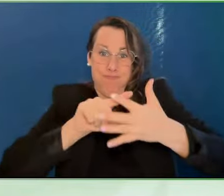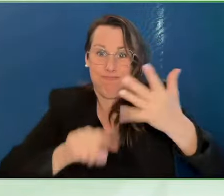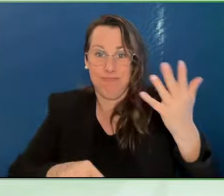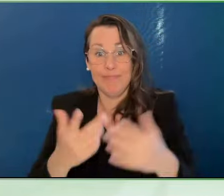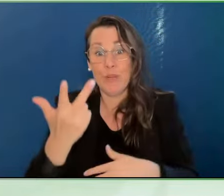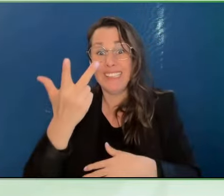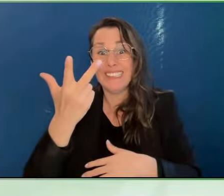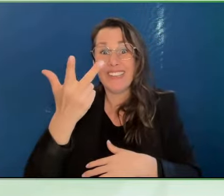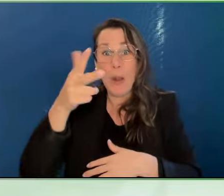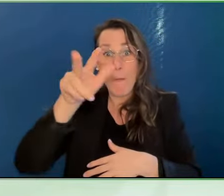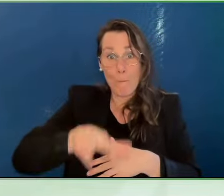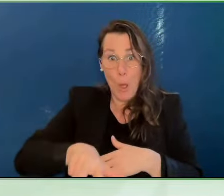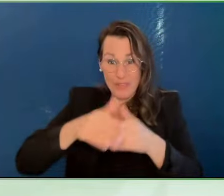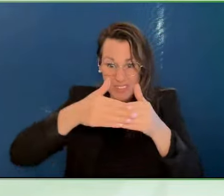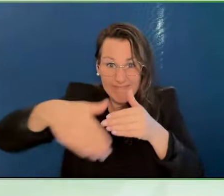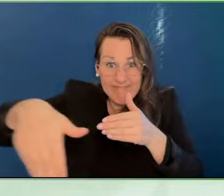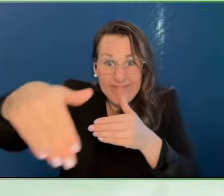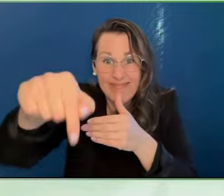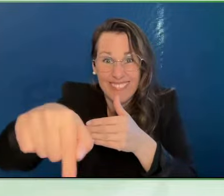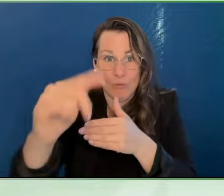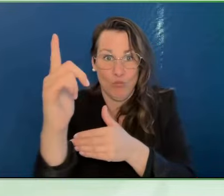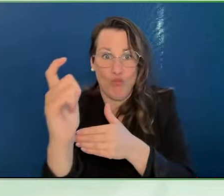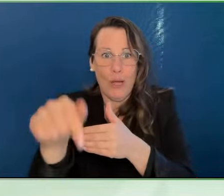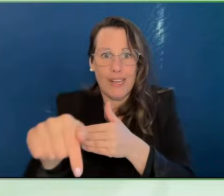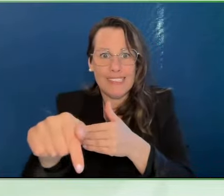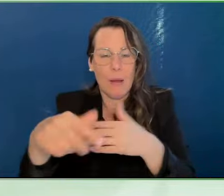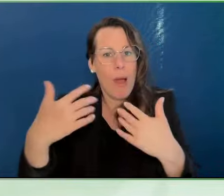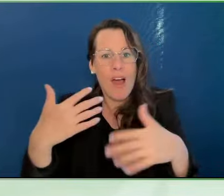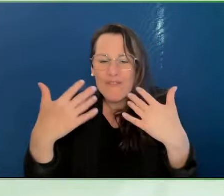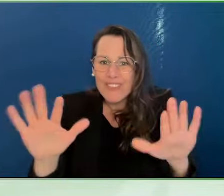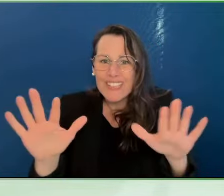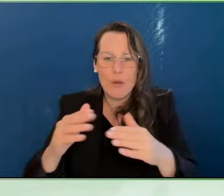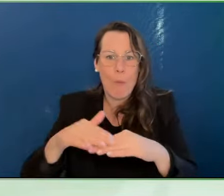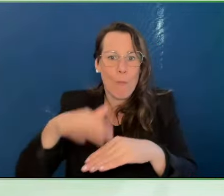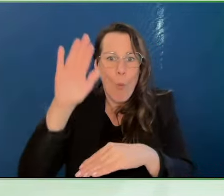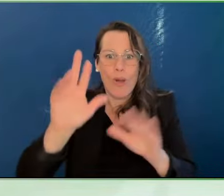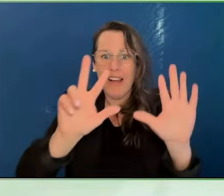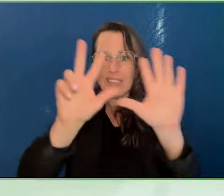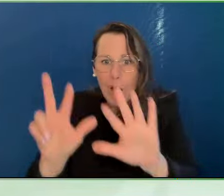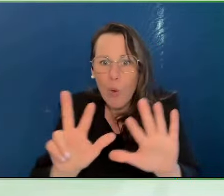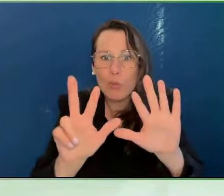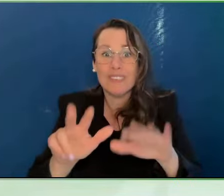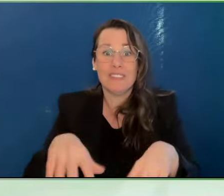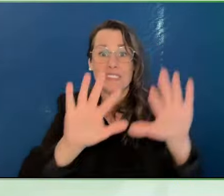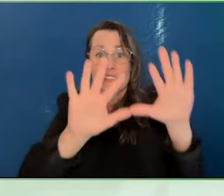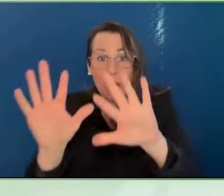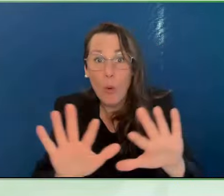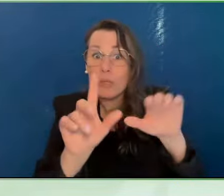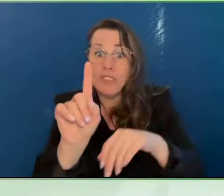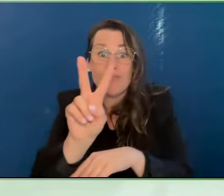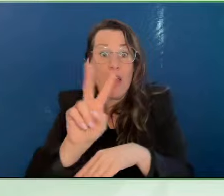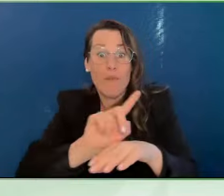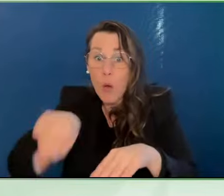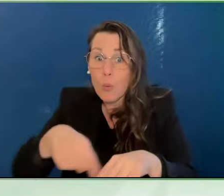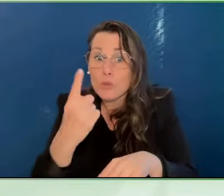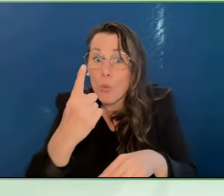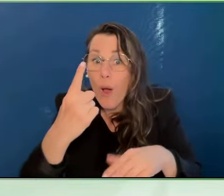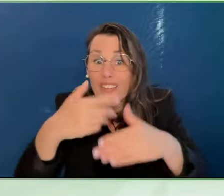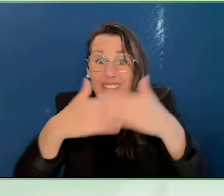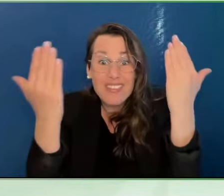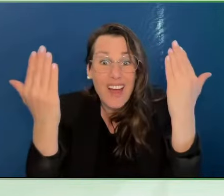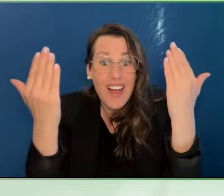Africa. So we want to create like a channel for accessibility where we can work with local banks or anyone who provides mobile